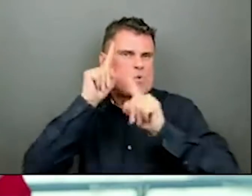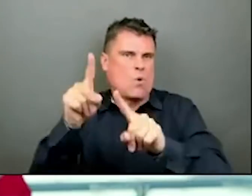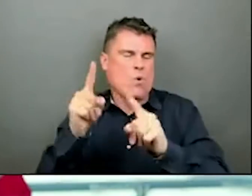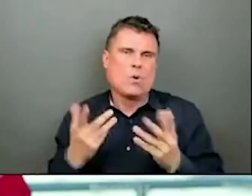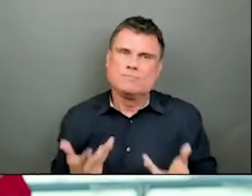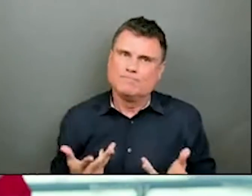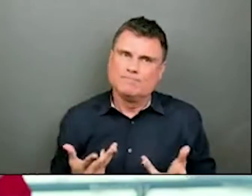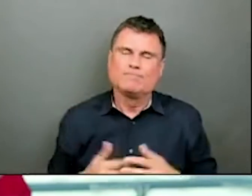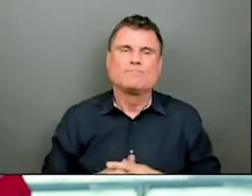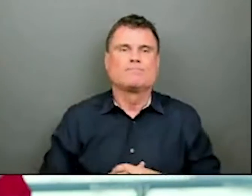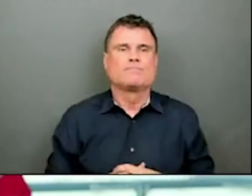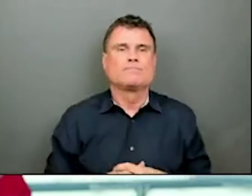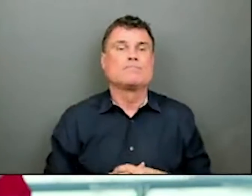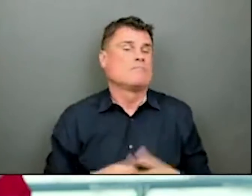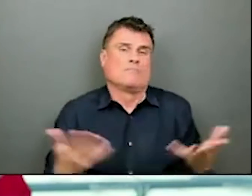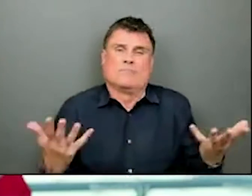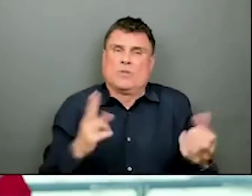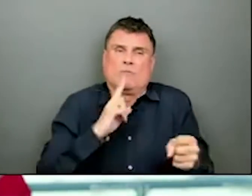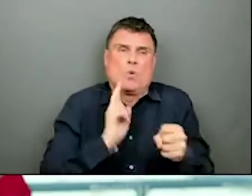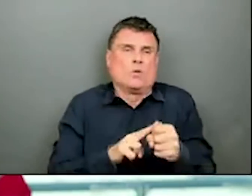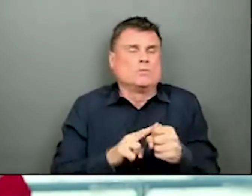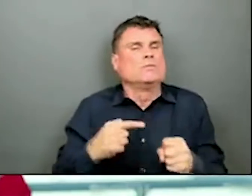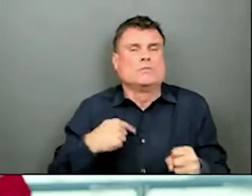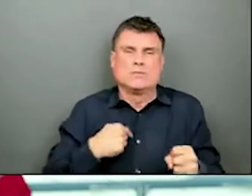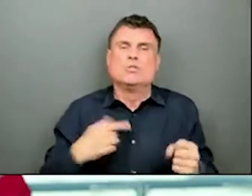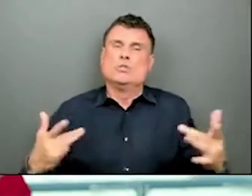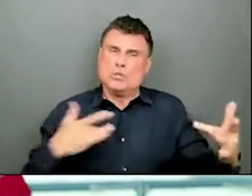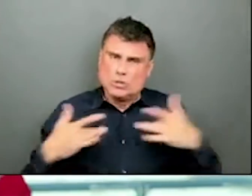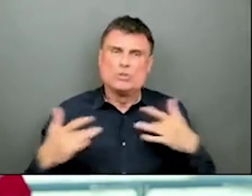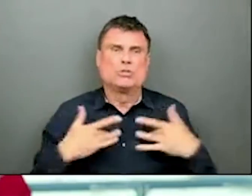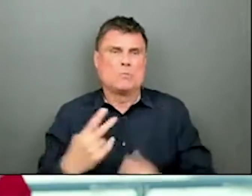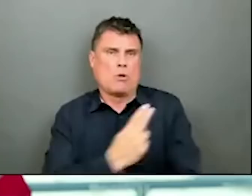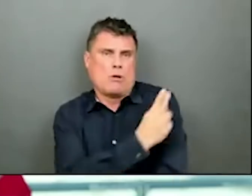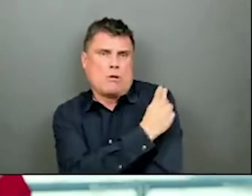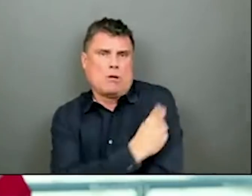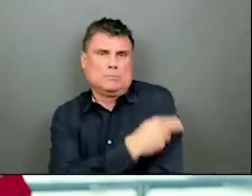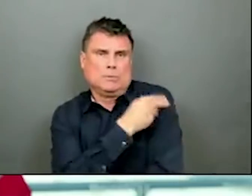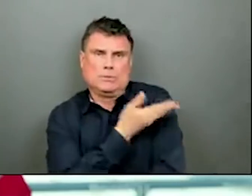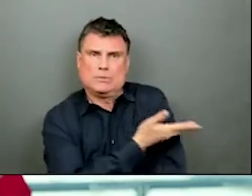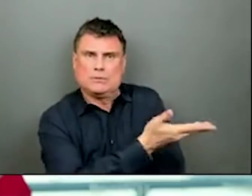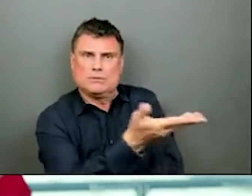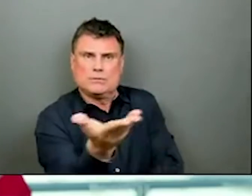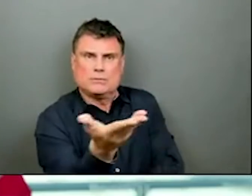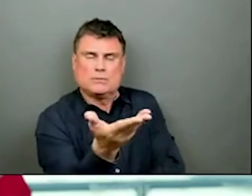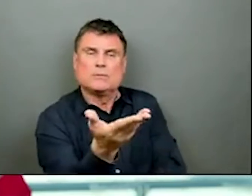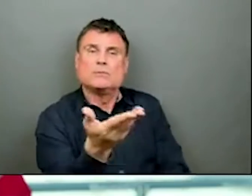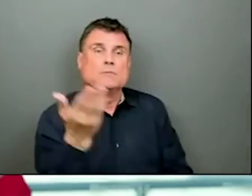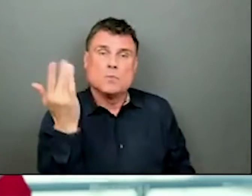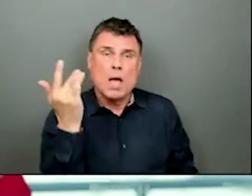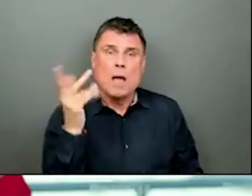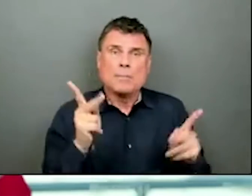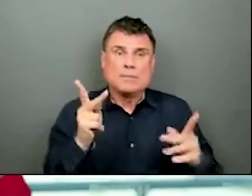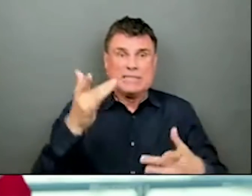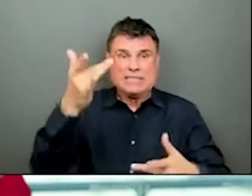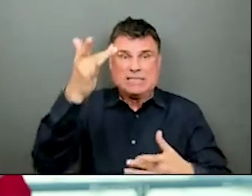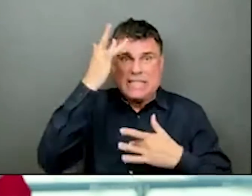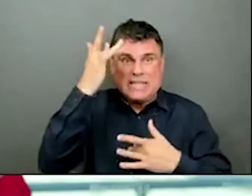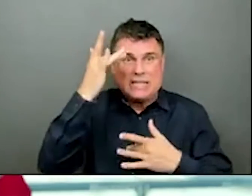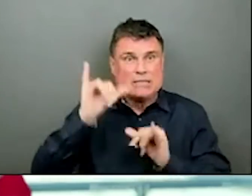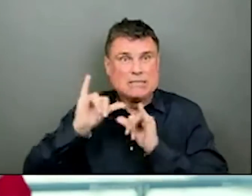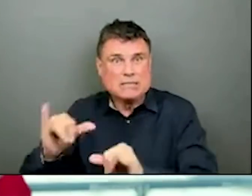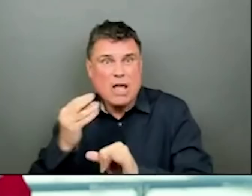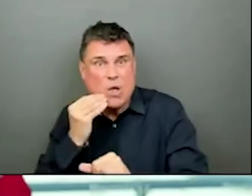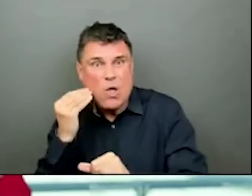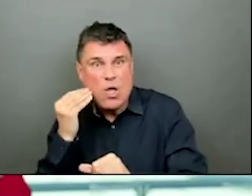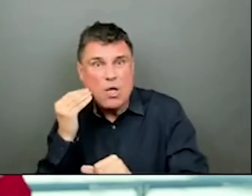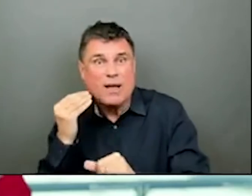course, concerned, hospitalization is a lagging indicator. It takes some time before people end up in hospital. Having said that,